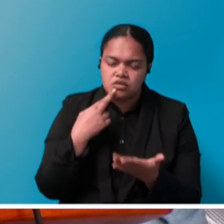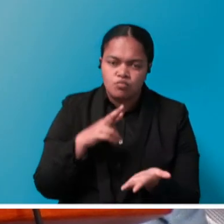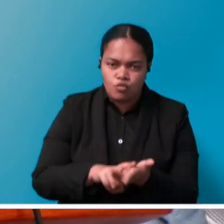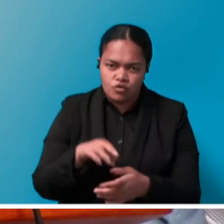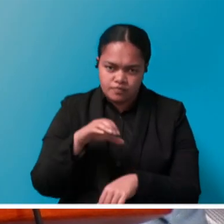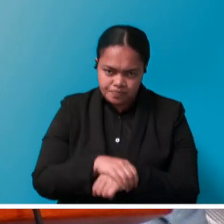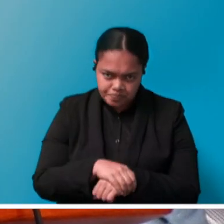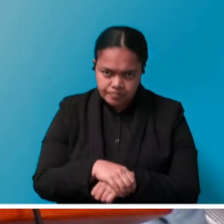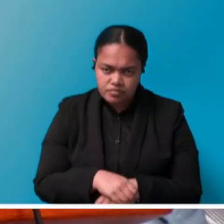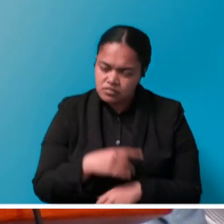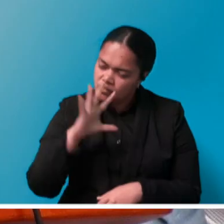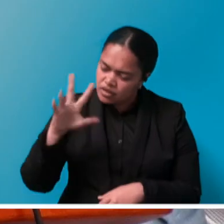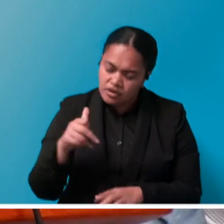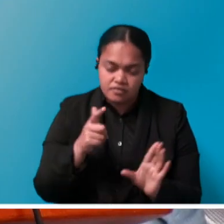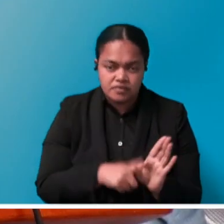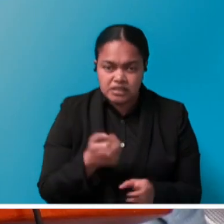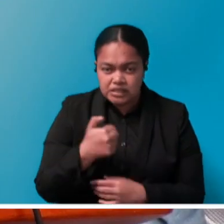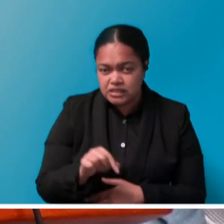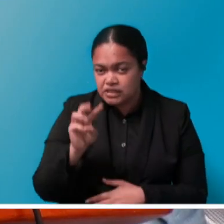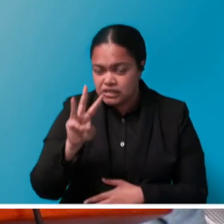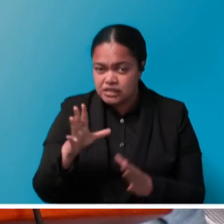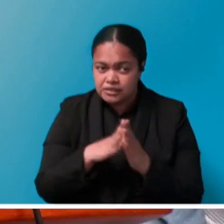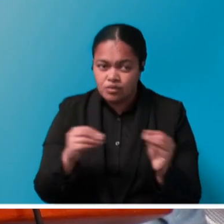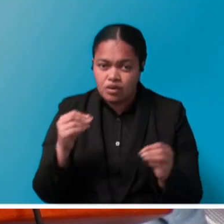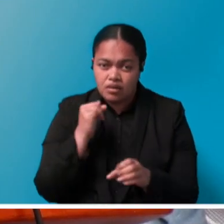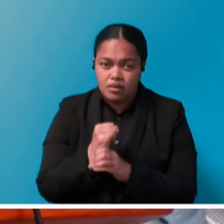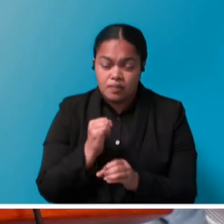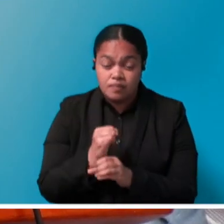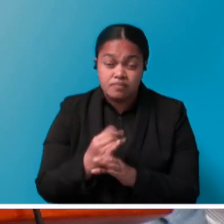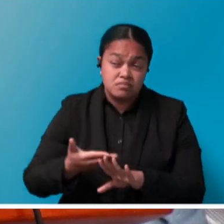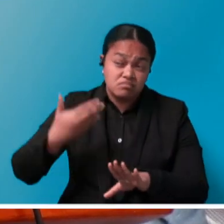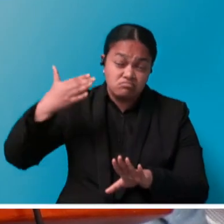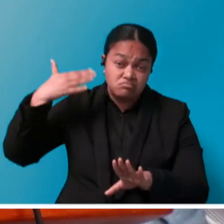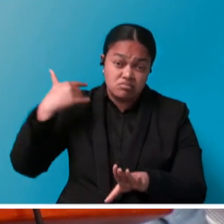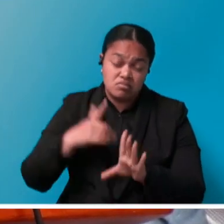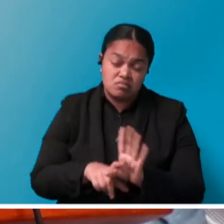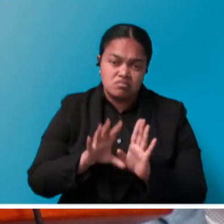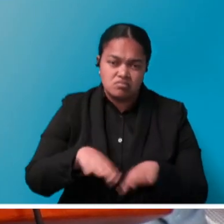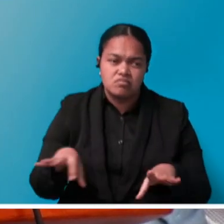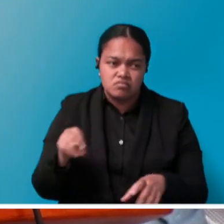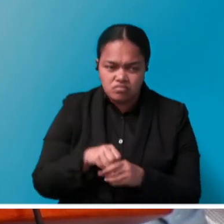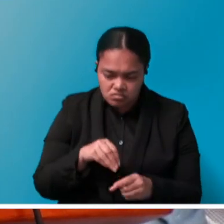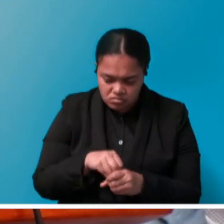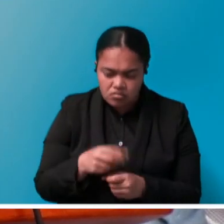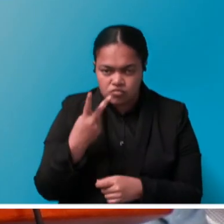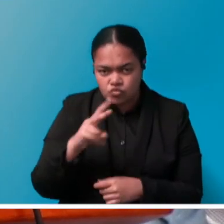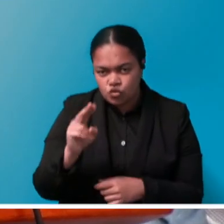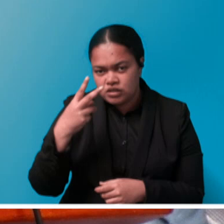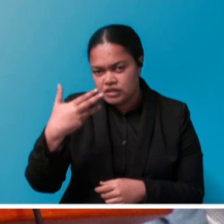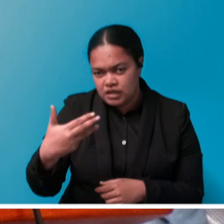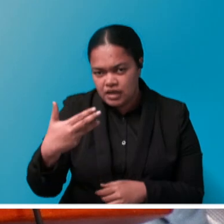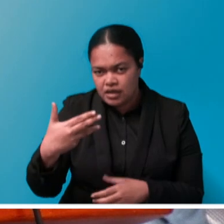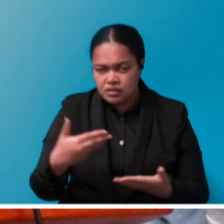year. 63% of all sexual offences in the past year were against children, including 29